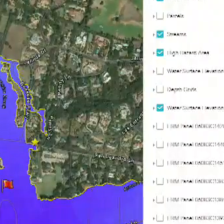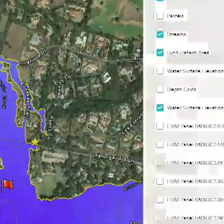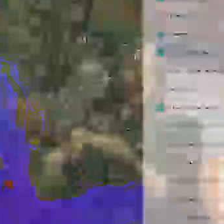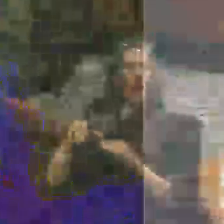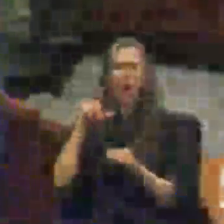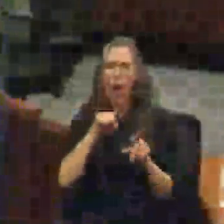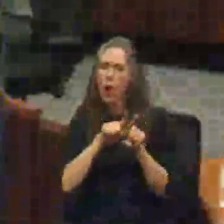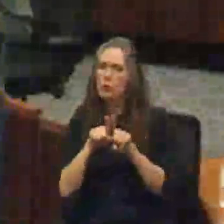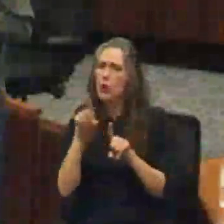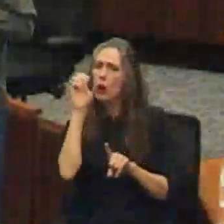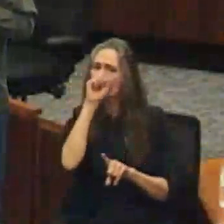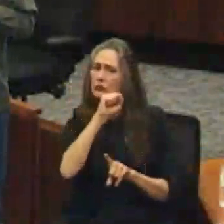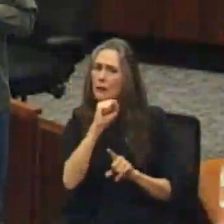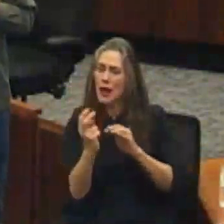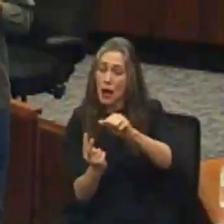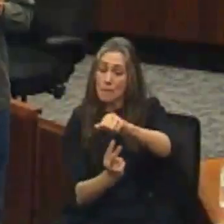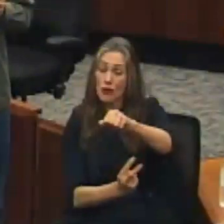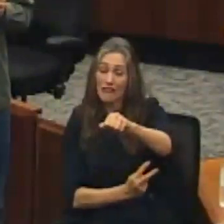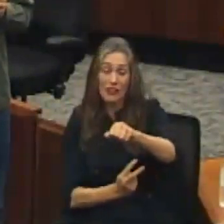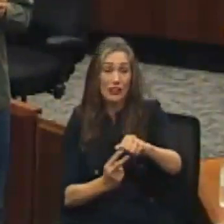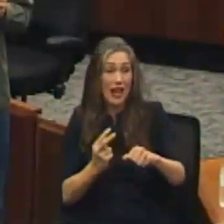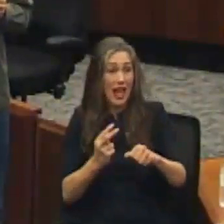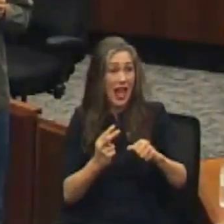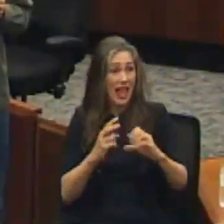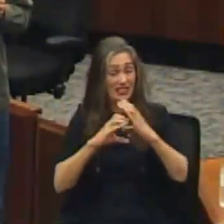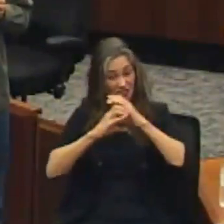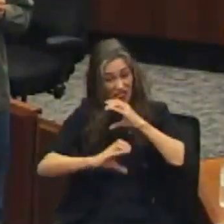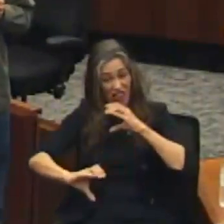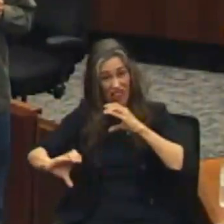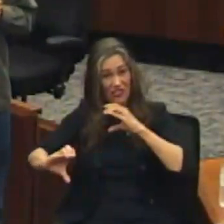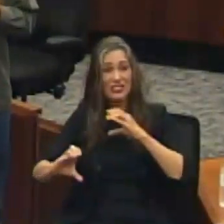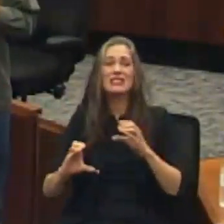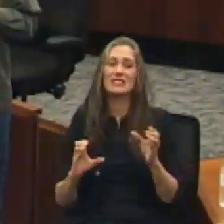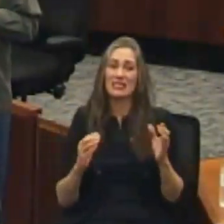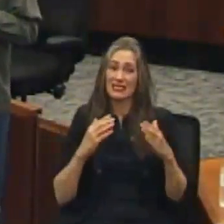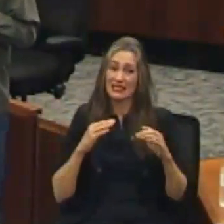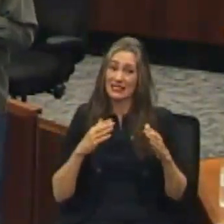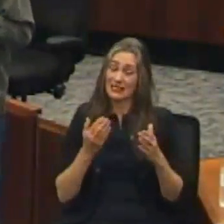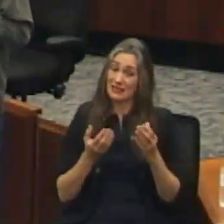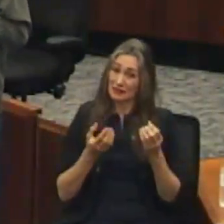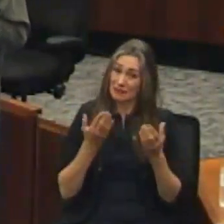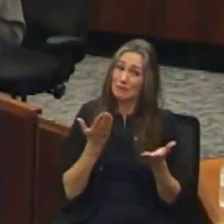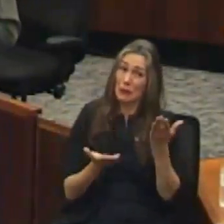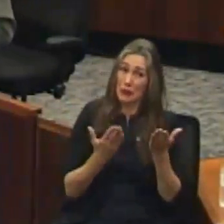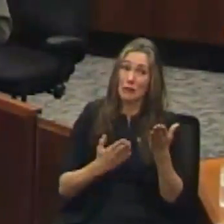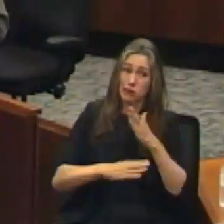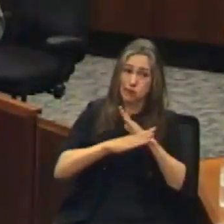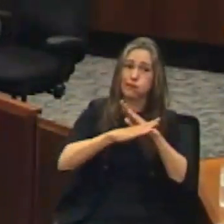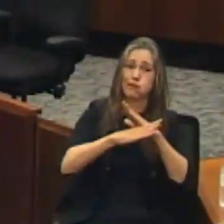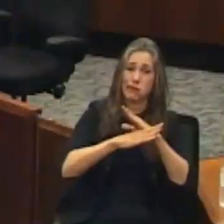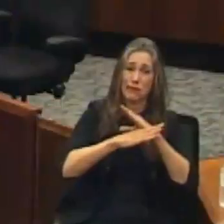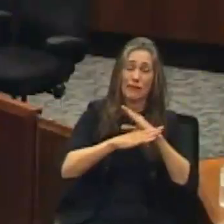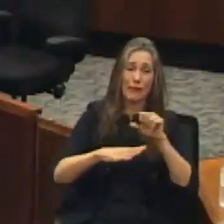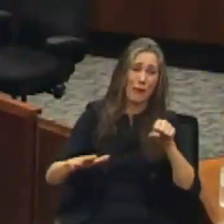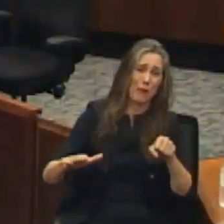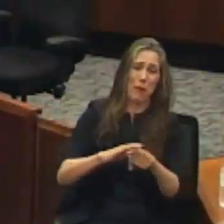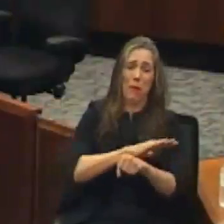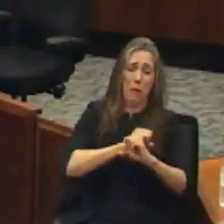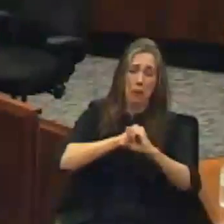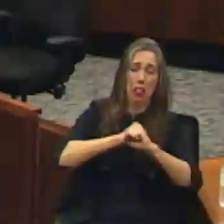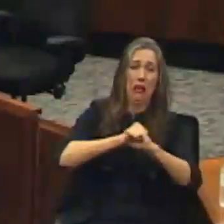rainfall event, as I described. Burned watershed, landscape from January 9th, which includes all